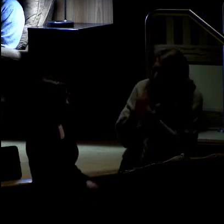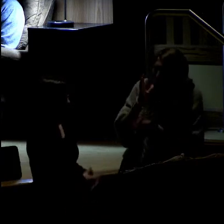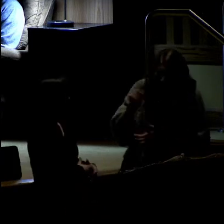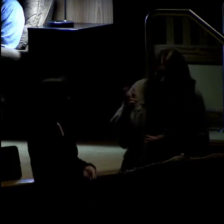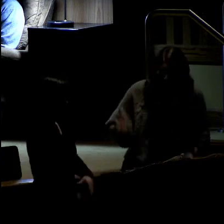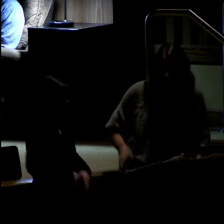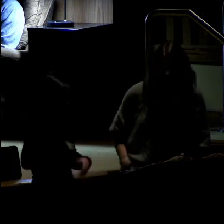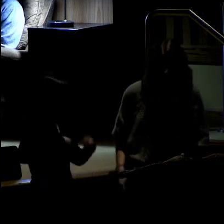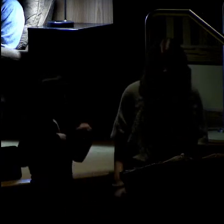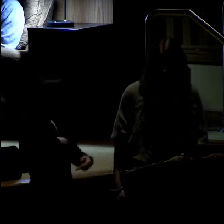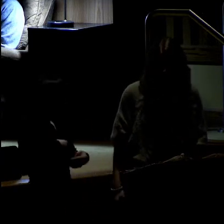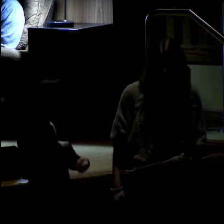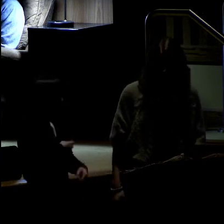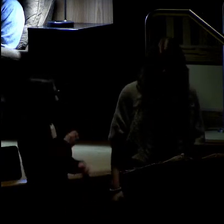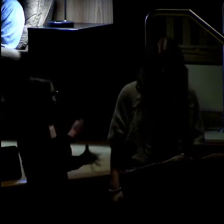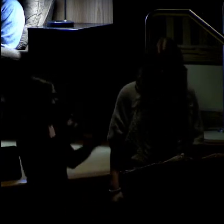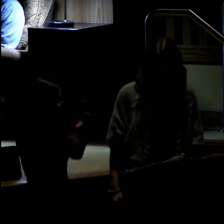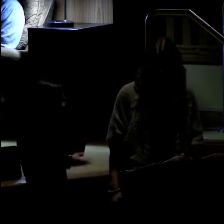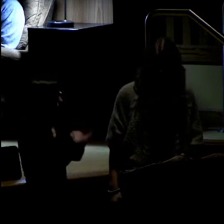purse. All